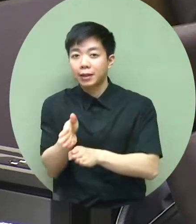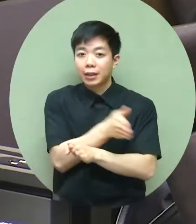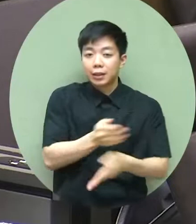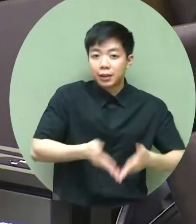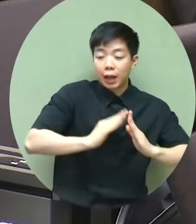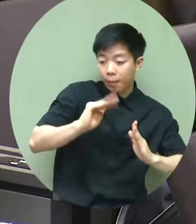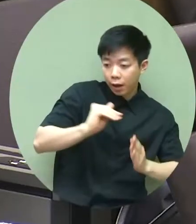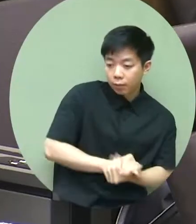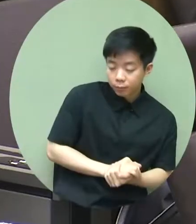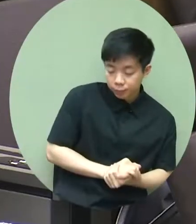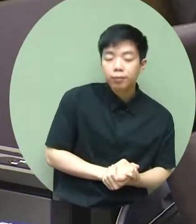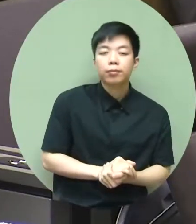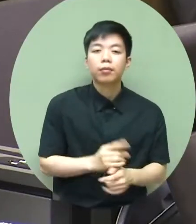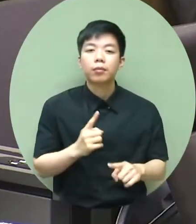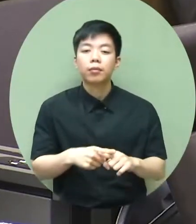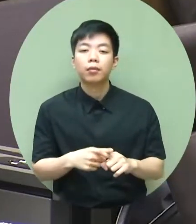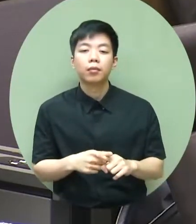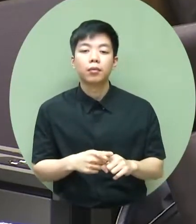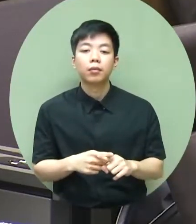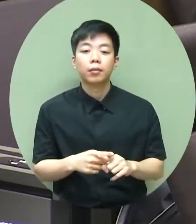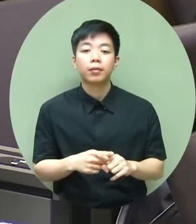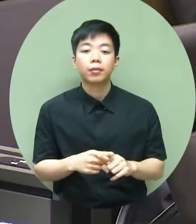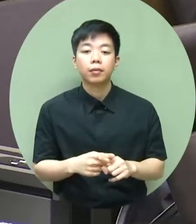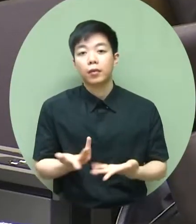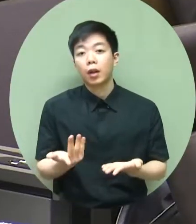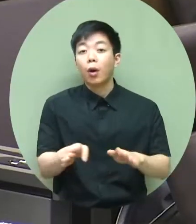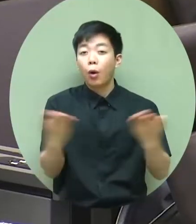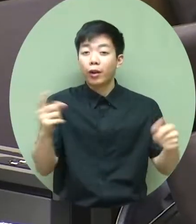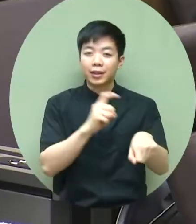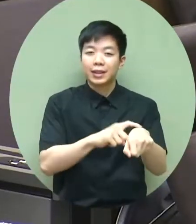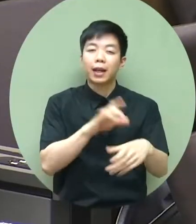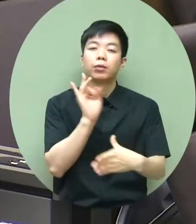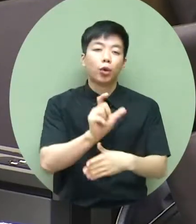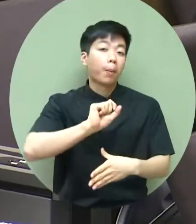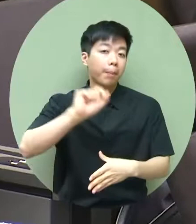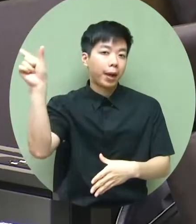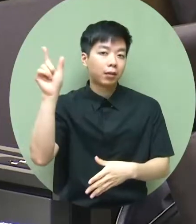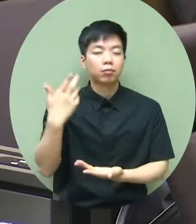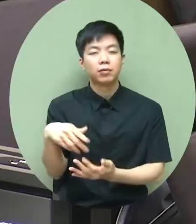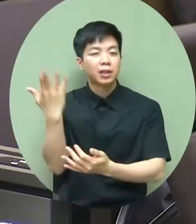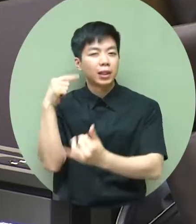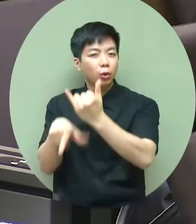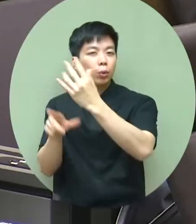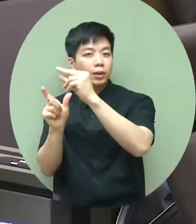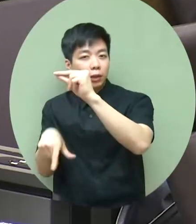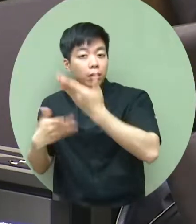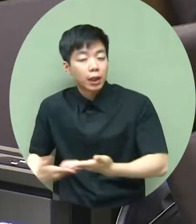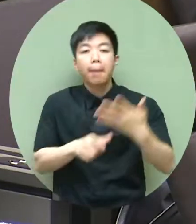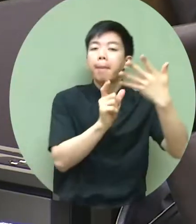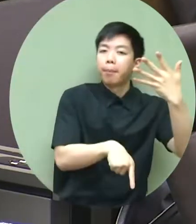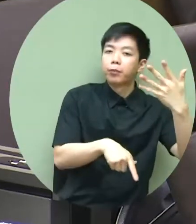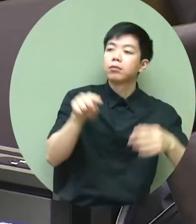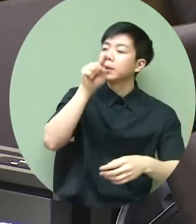monitoring of railway works? Do you think the railway monitoring department can be set up within this term of the